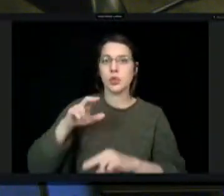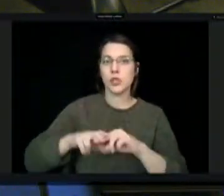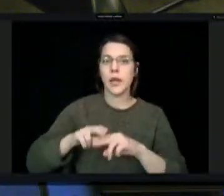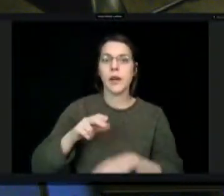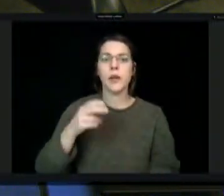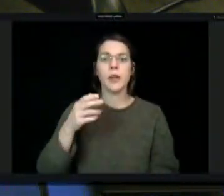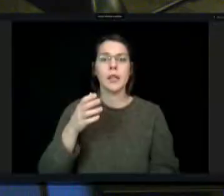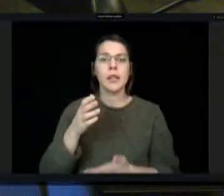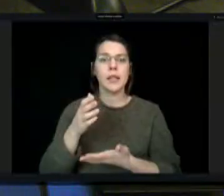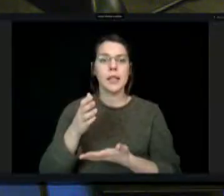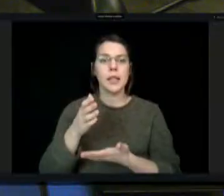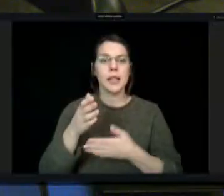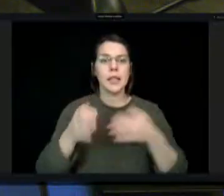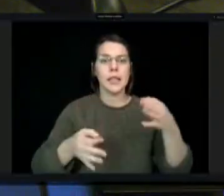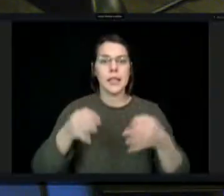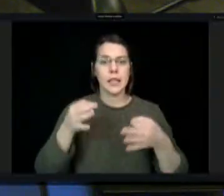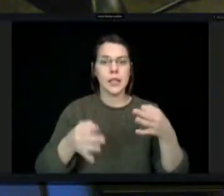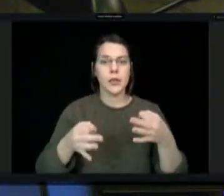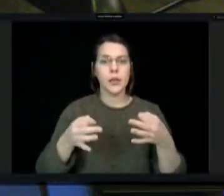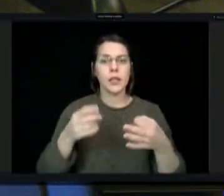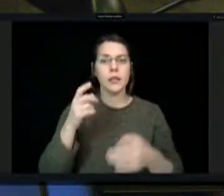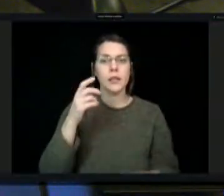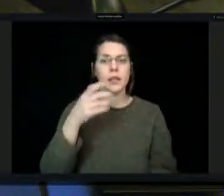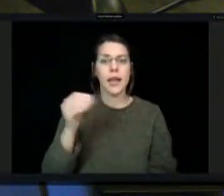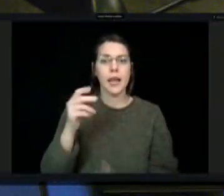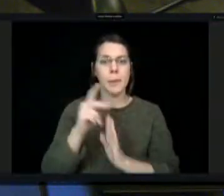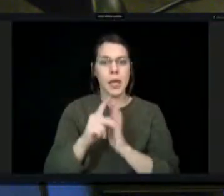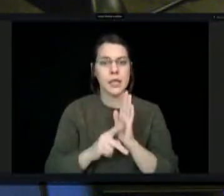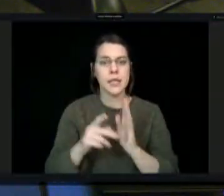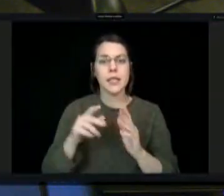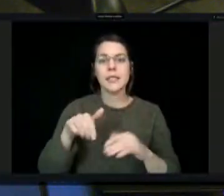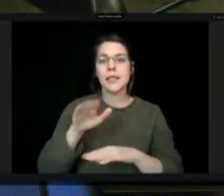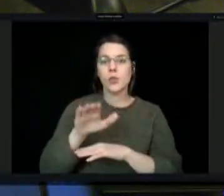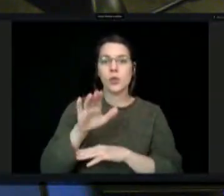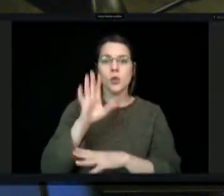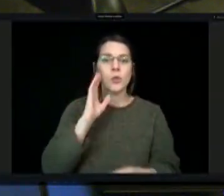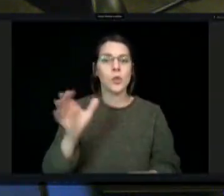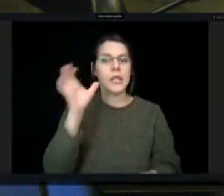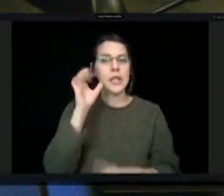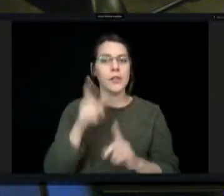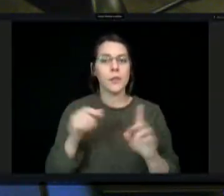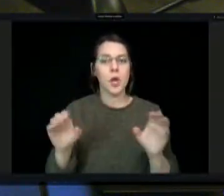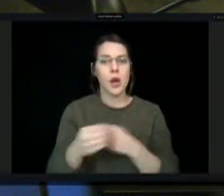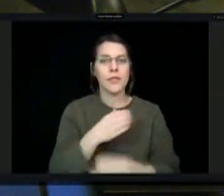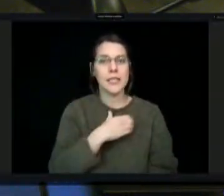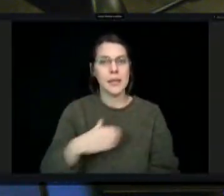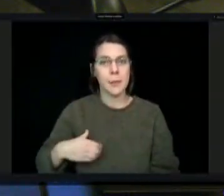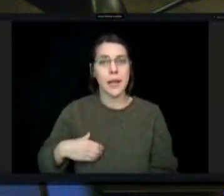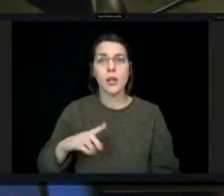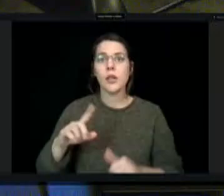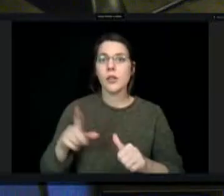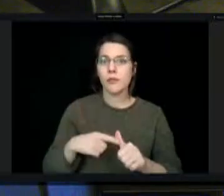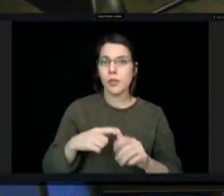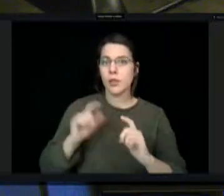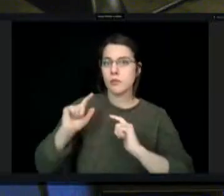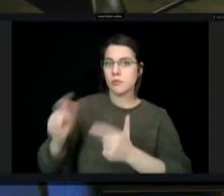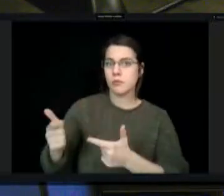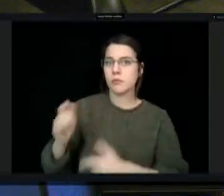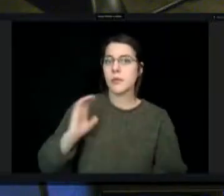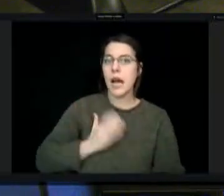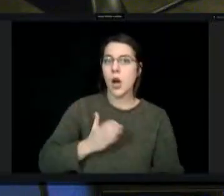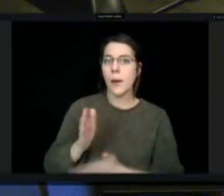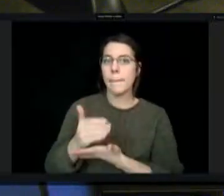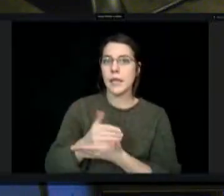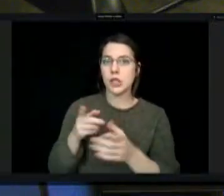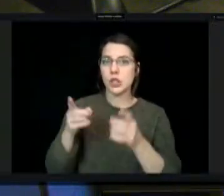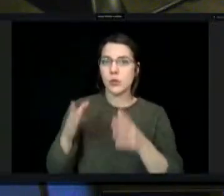we are going to hear from the Office of the Mayor. First, I would like to turn it over to our Budget Director to provide an overview, and then we'll turn it over to